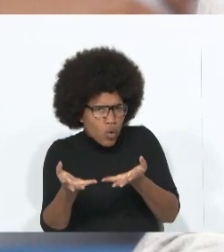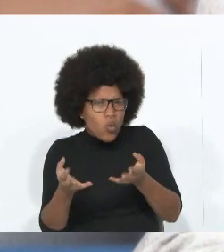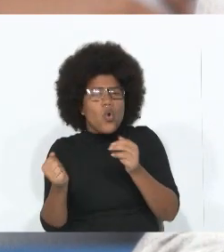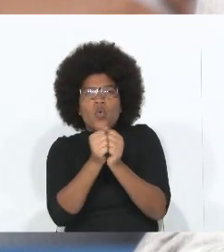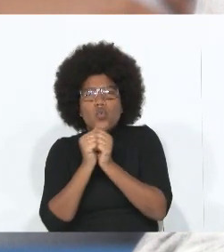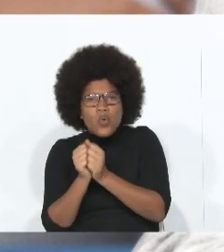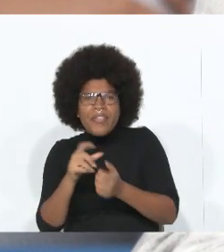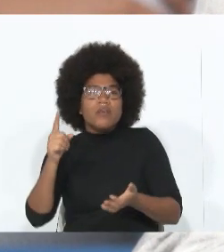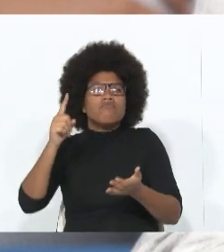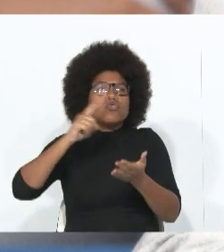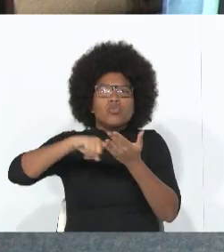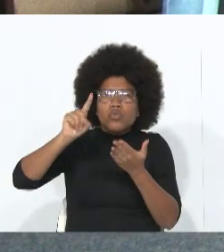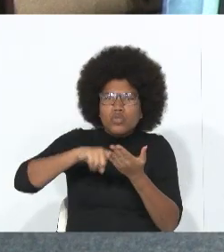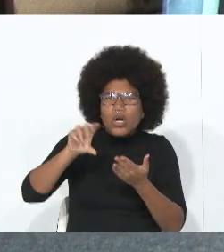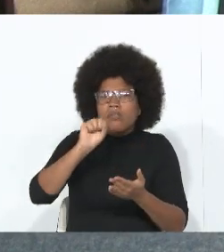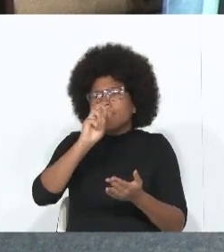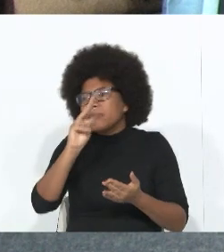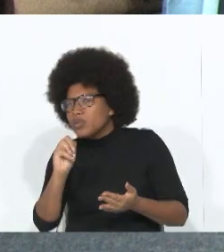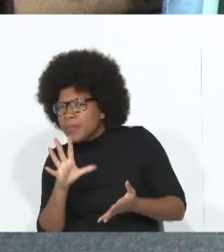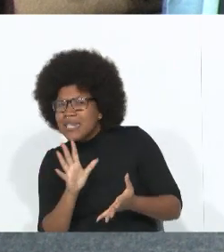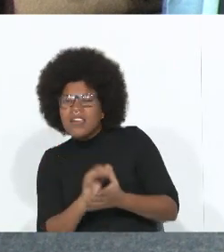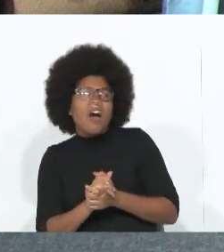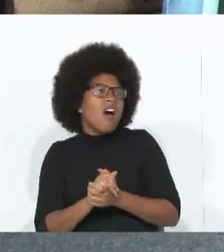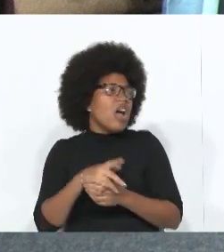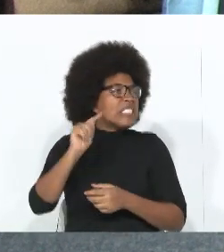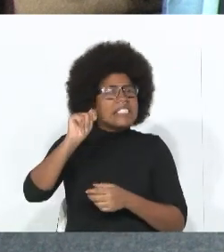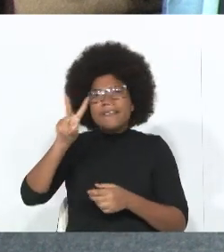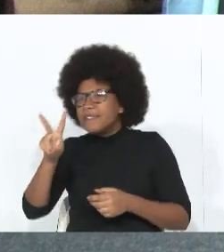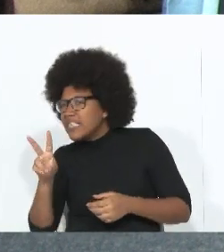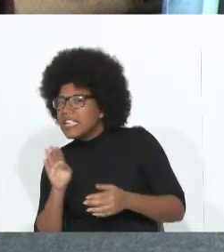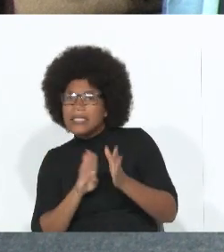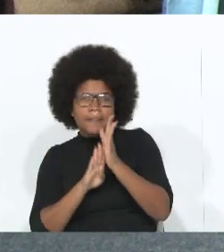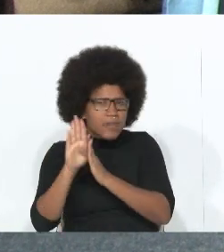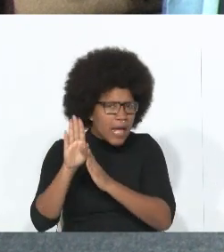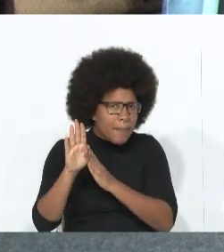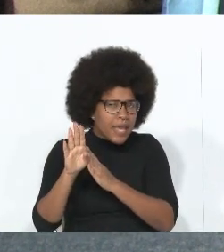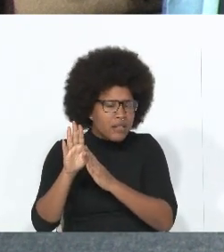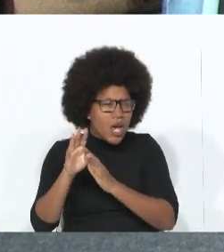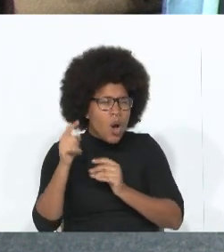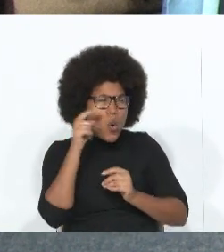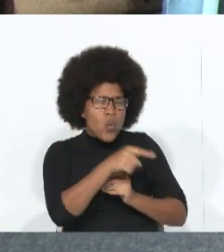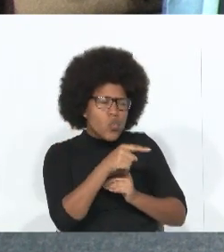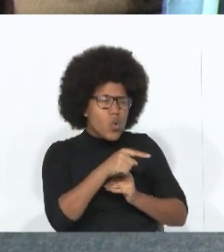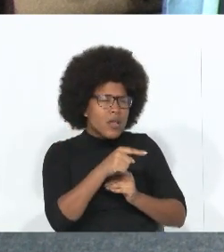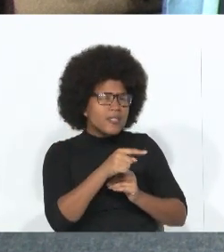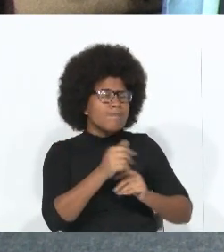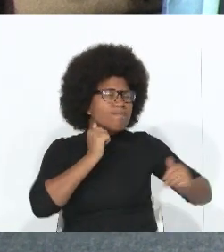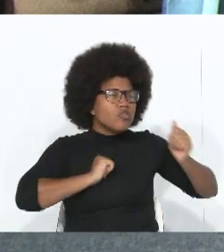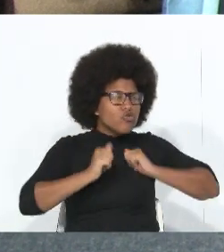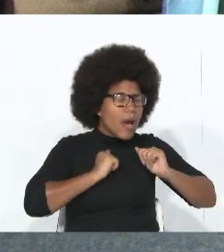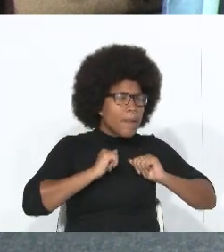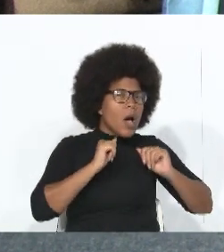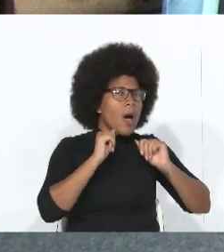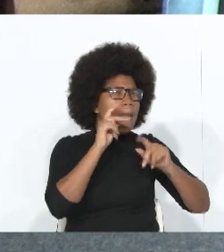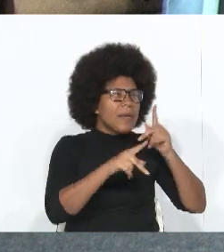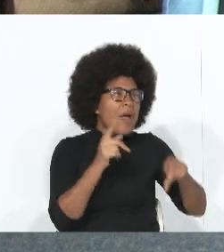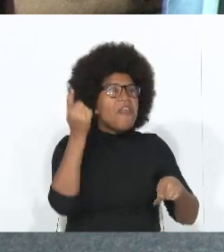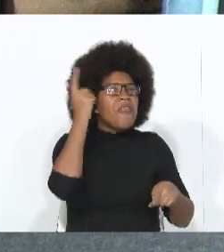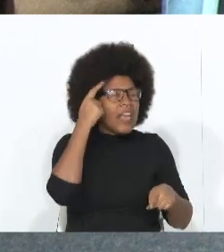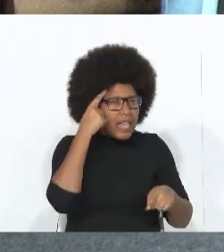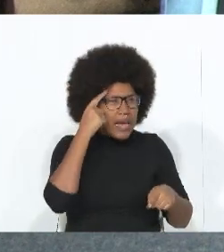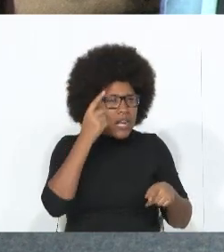of broadcast media, was the theater industry poised to head in that